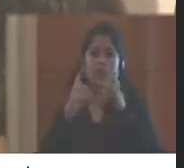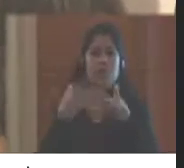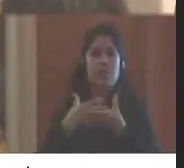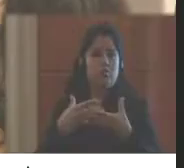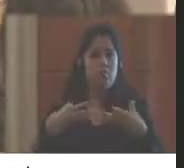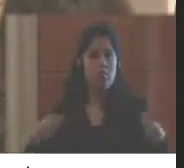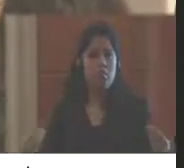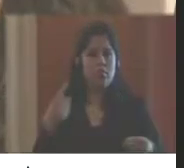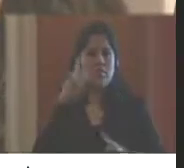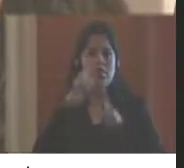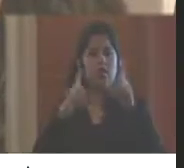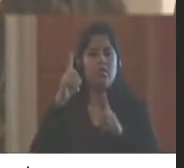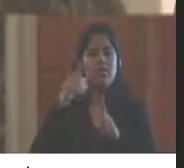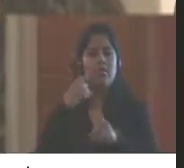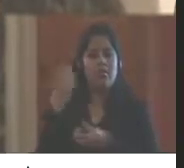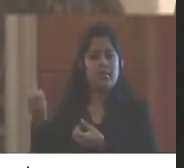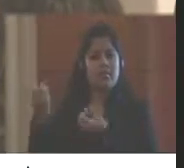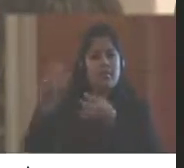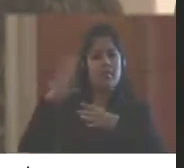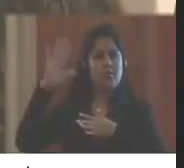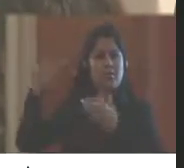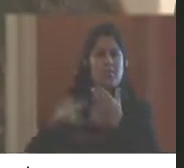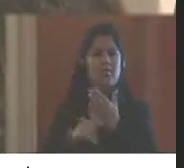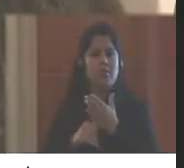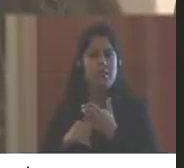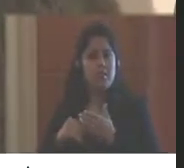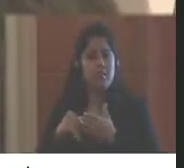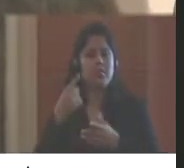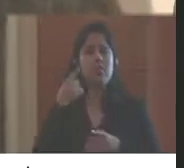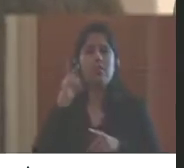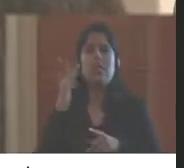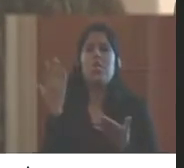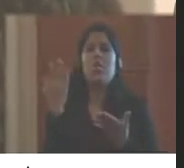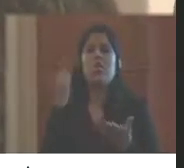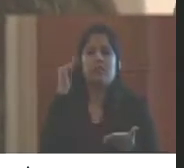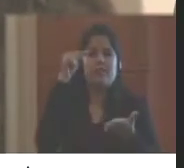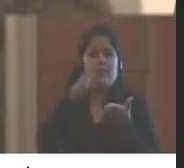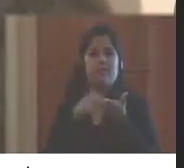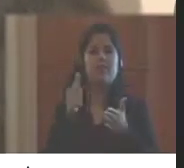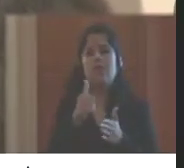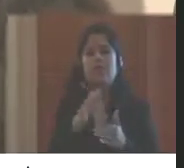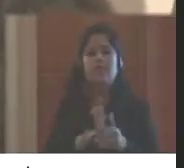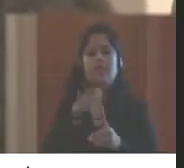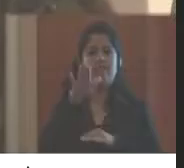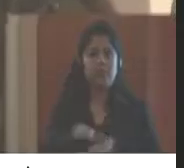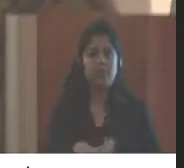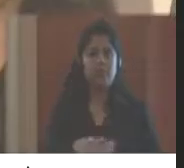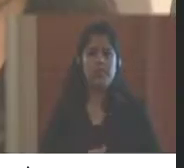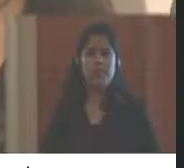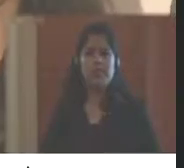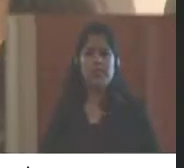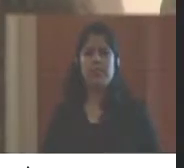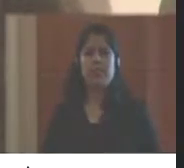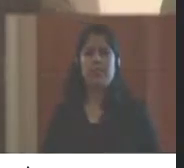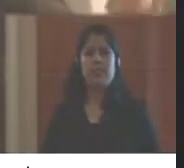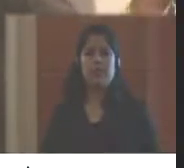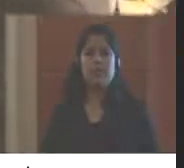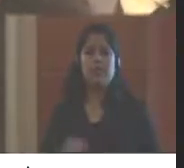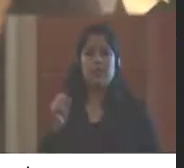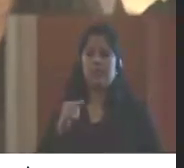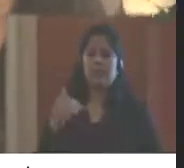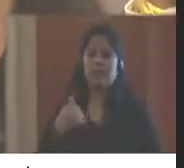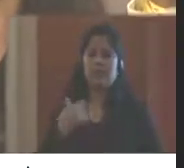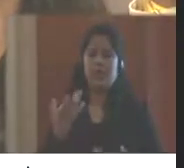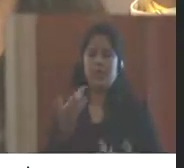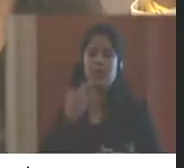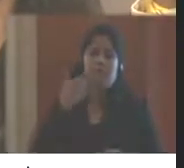think maybe you could give us some conclusions of what has been stated by the ministers and what is our future,